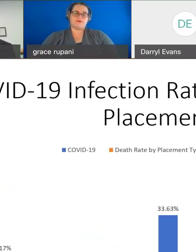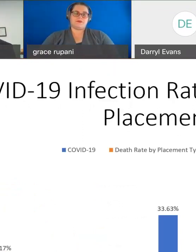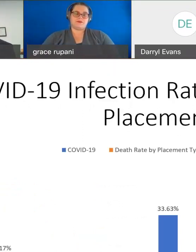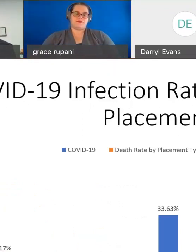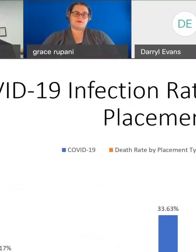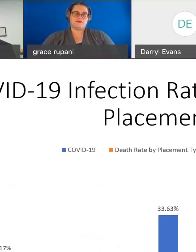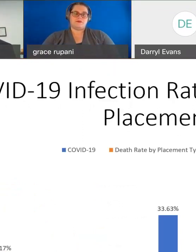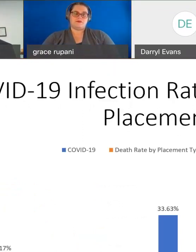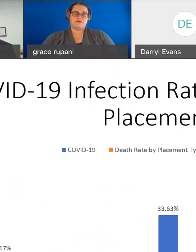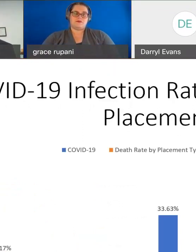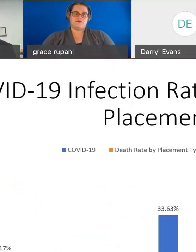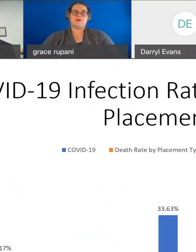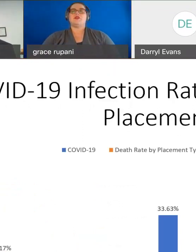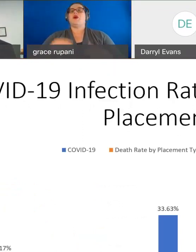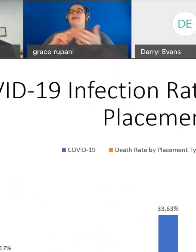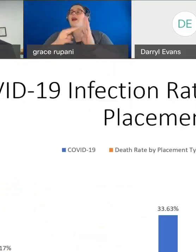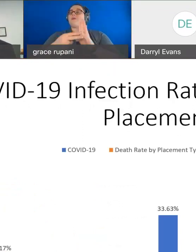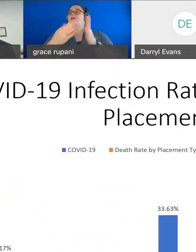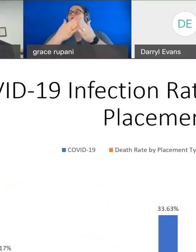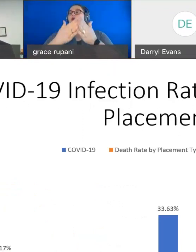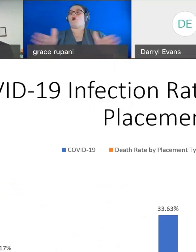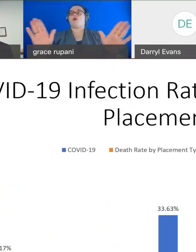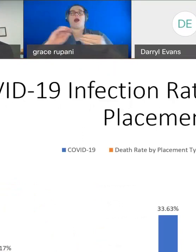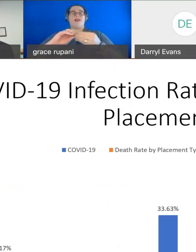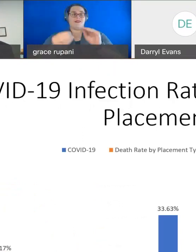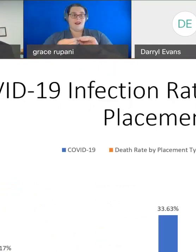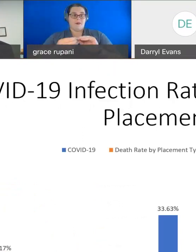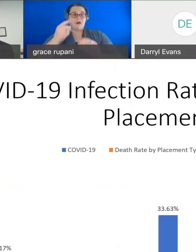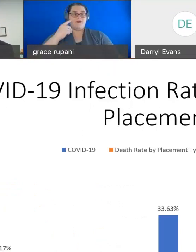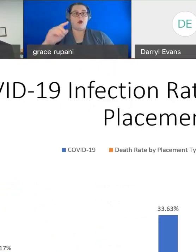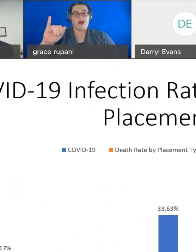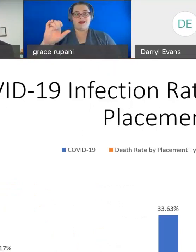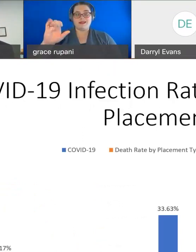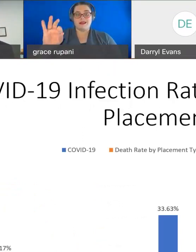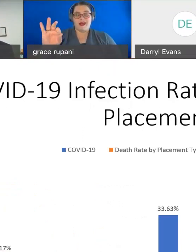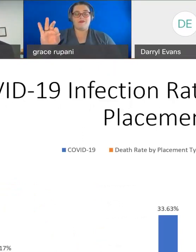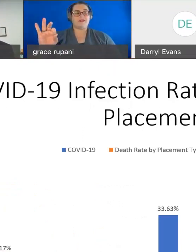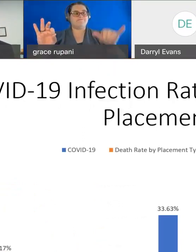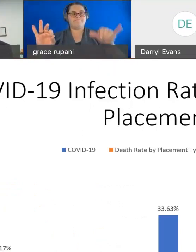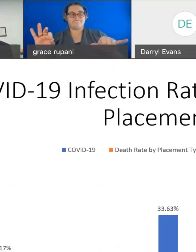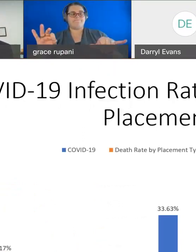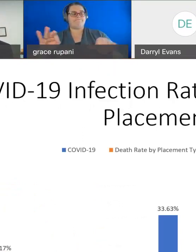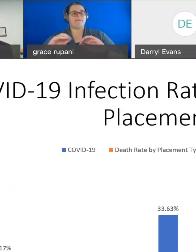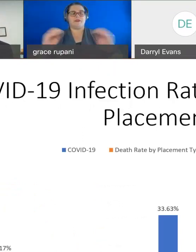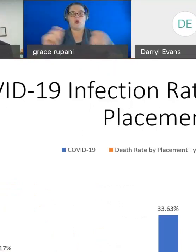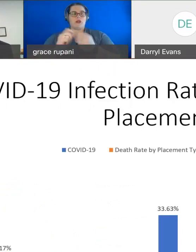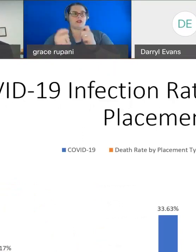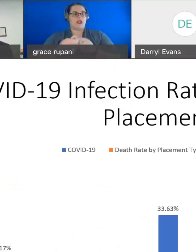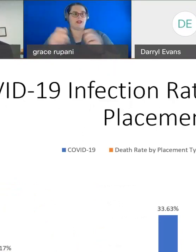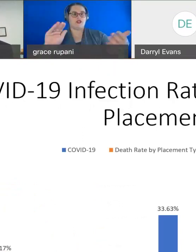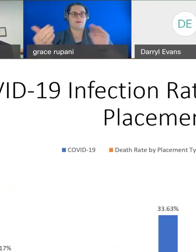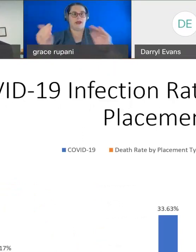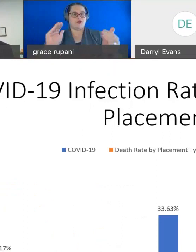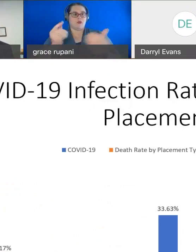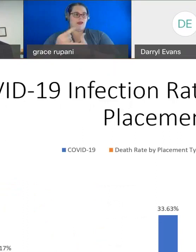So overall then, in terms of intermediate care facilities, there was no change this week. So that represents about 38%